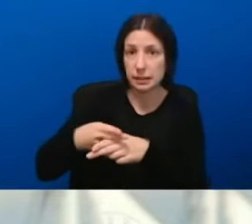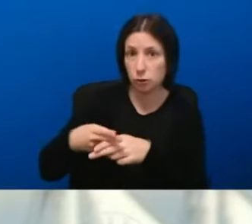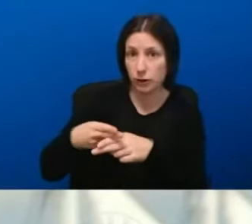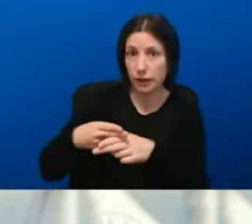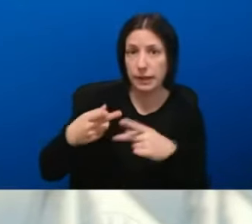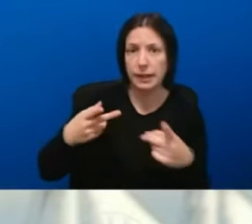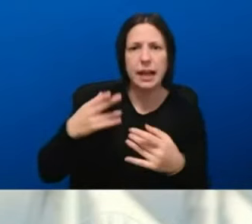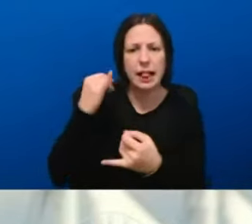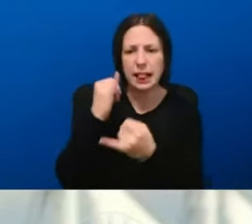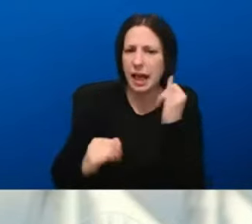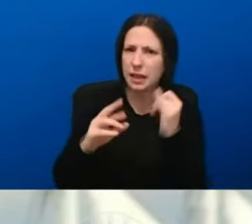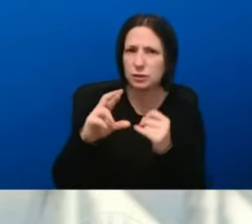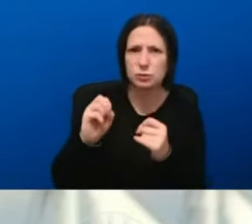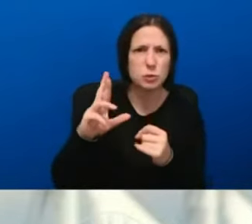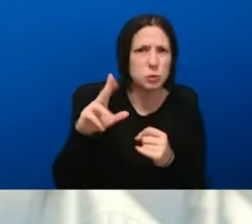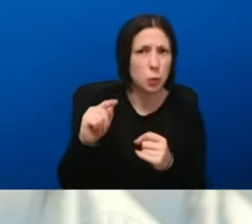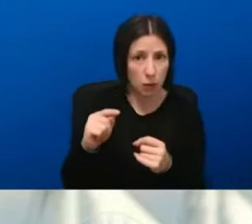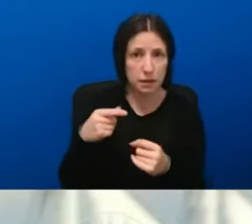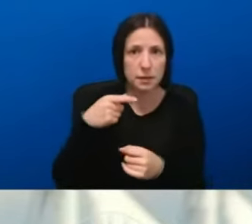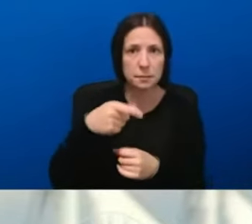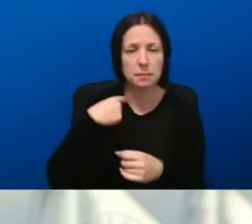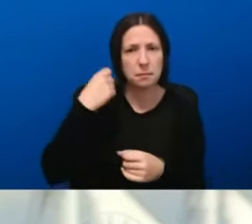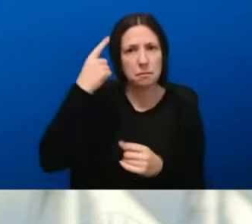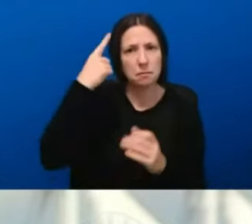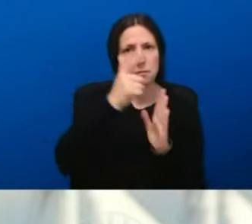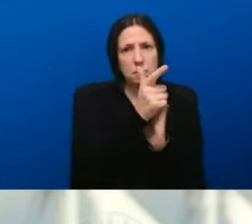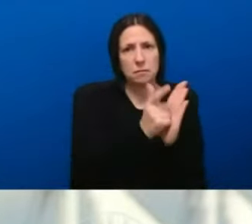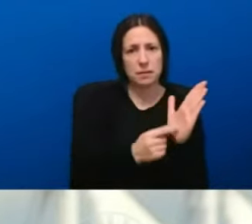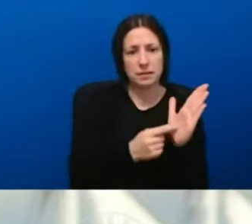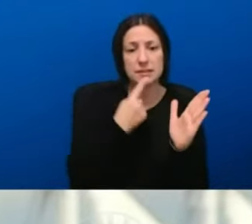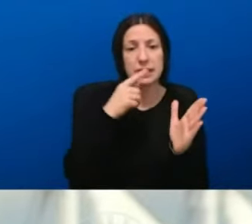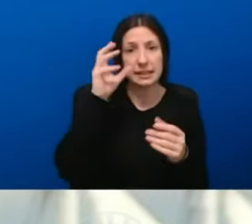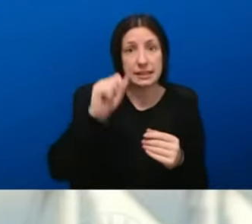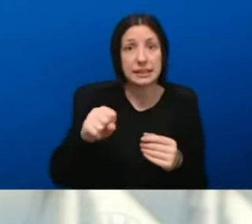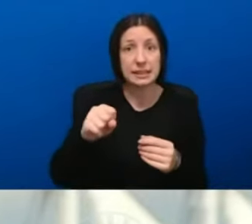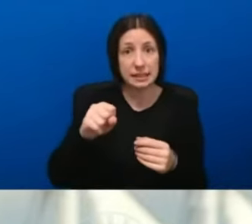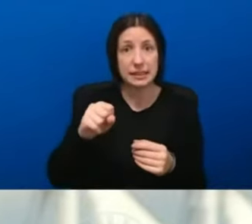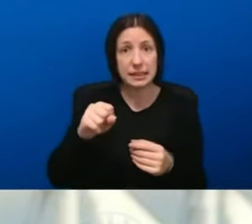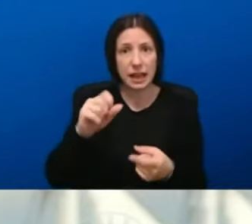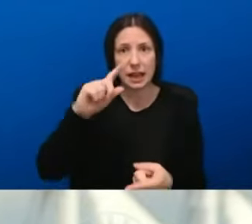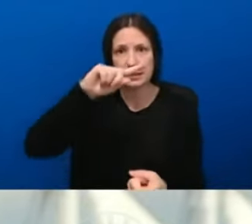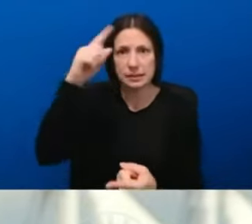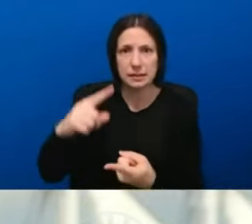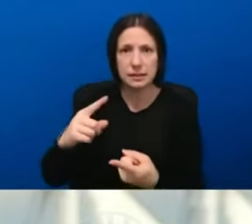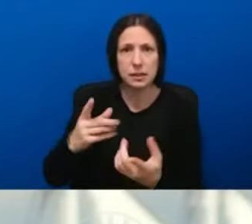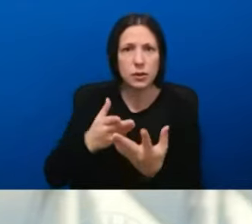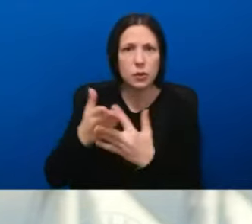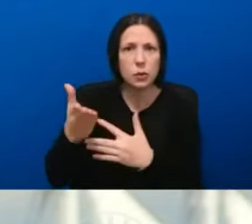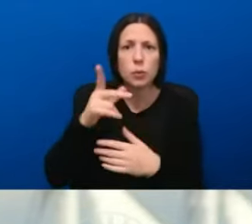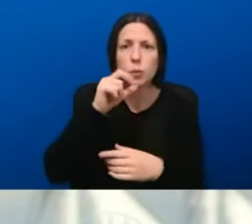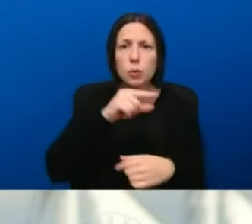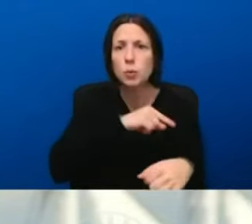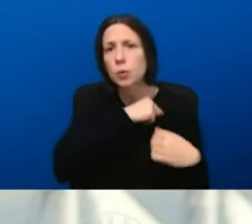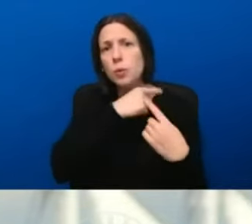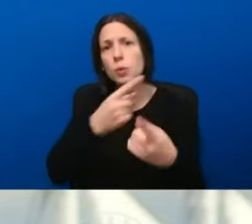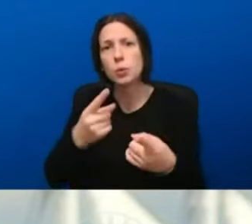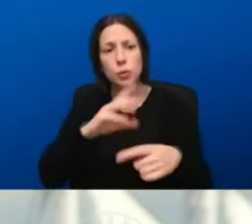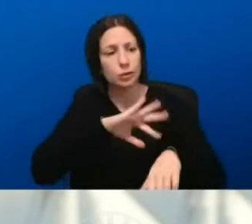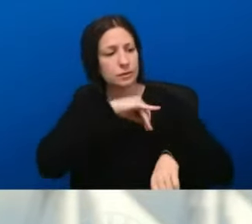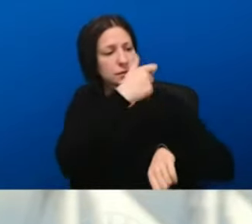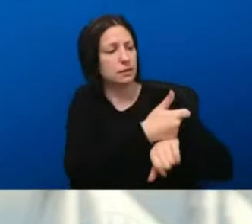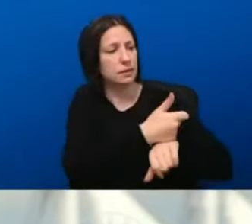resort. My understanding is the Water Sustainability Act also allows for making those decisions on curtailment through